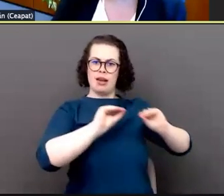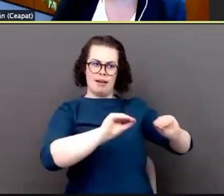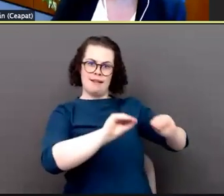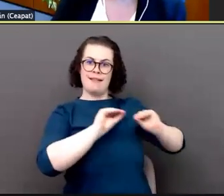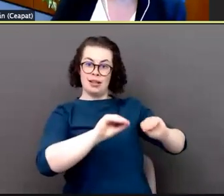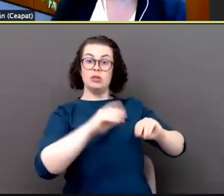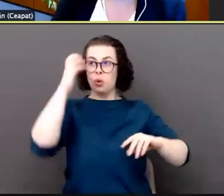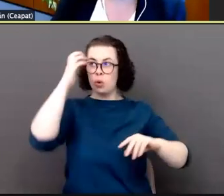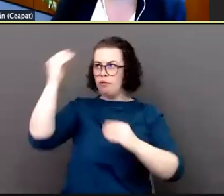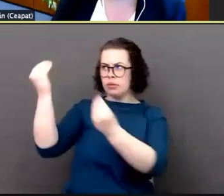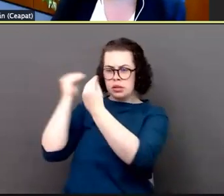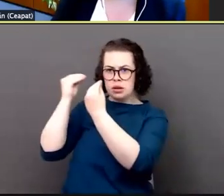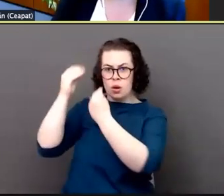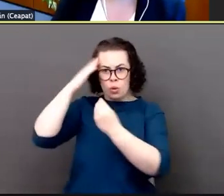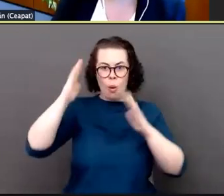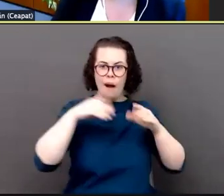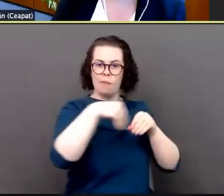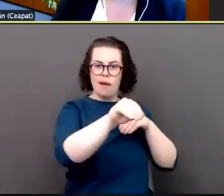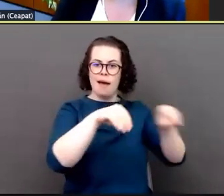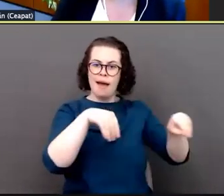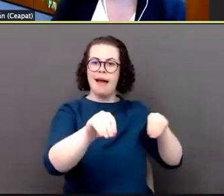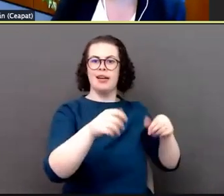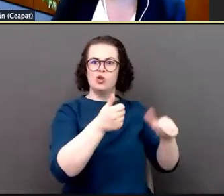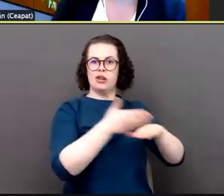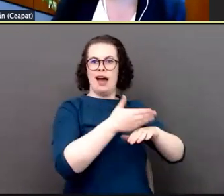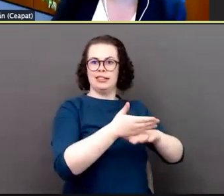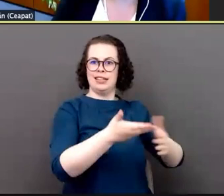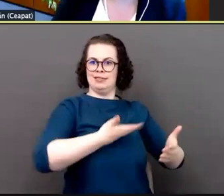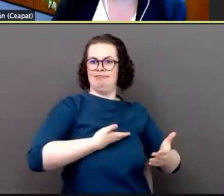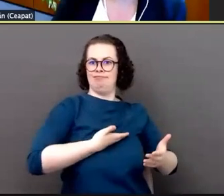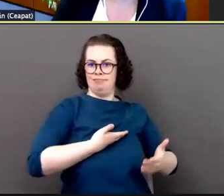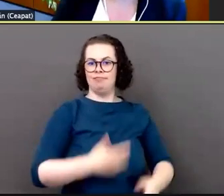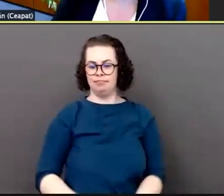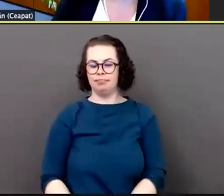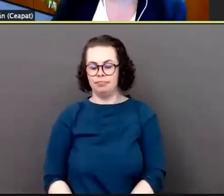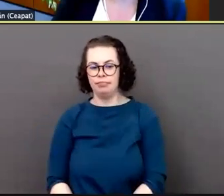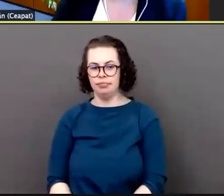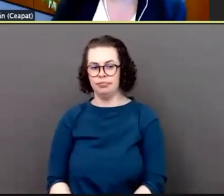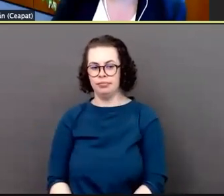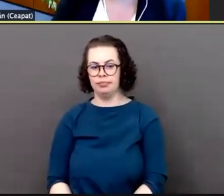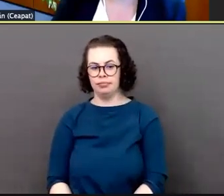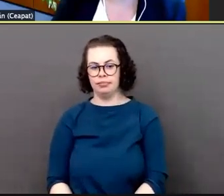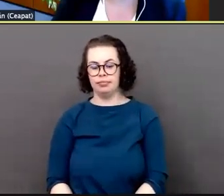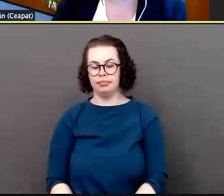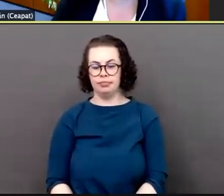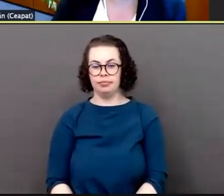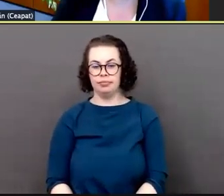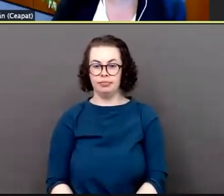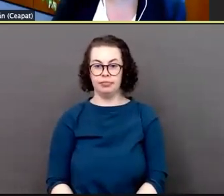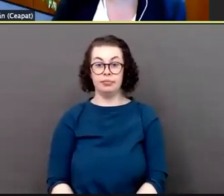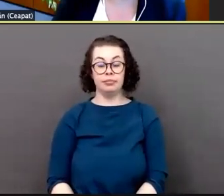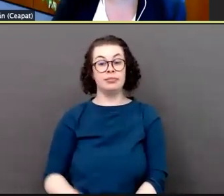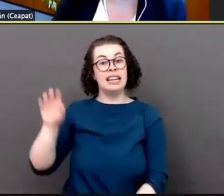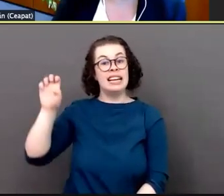products. Furthermore, EU rules makes accessibility requirements mandatory for